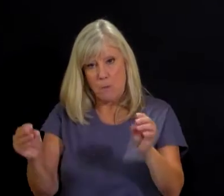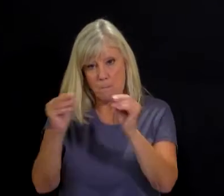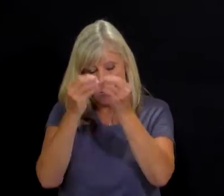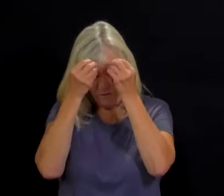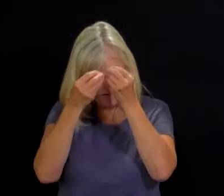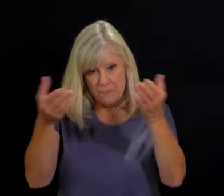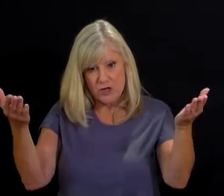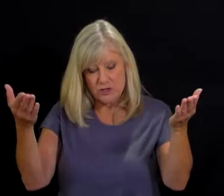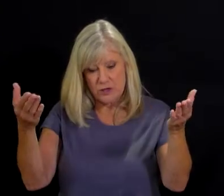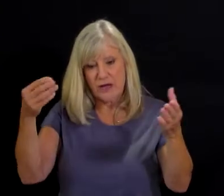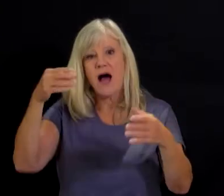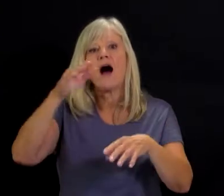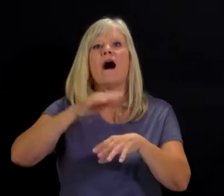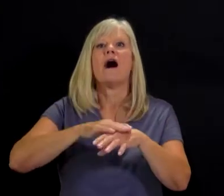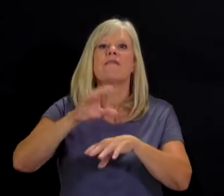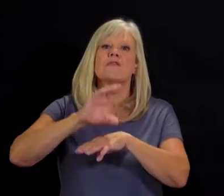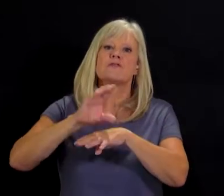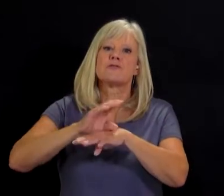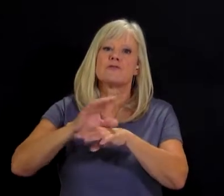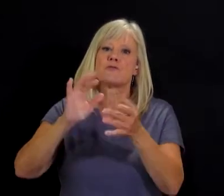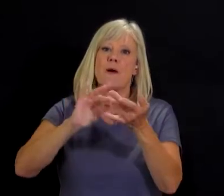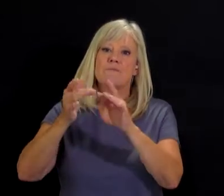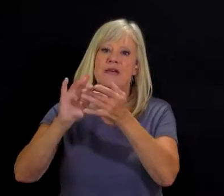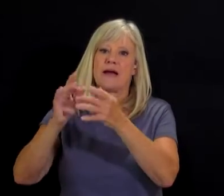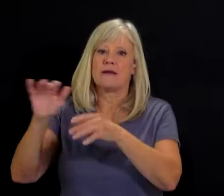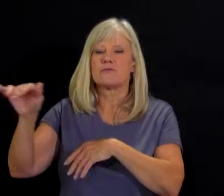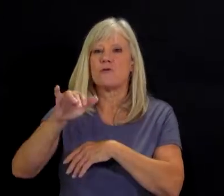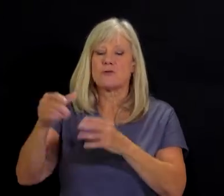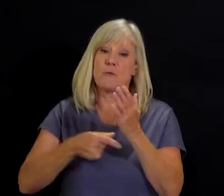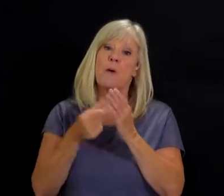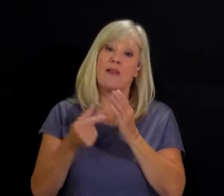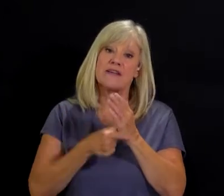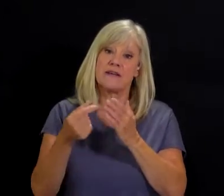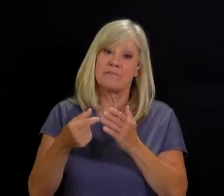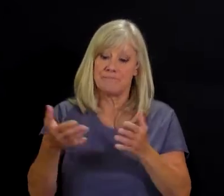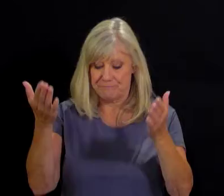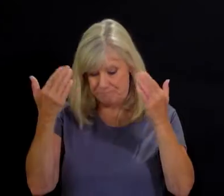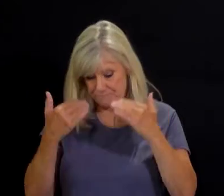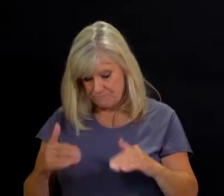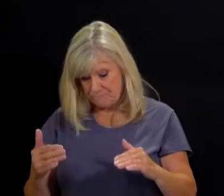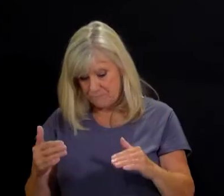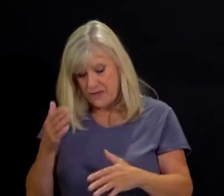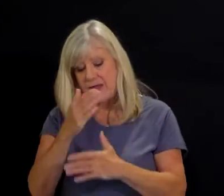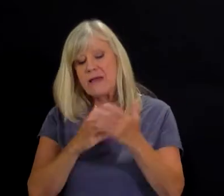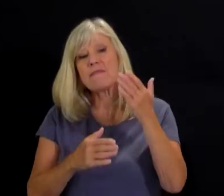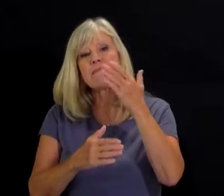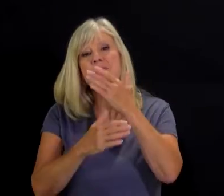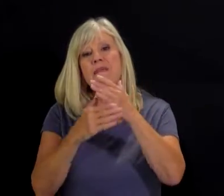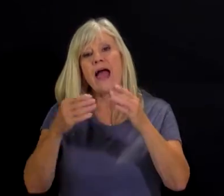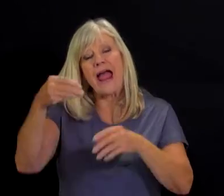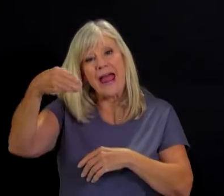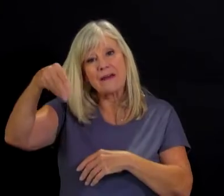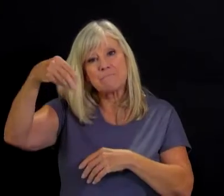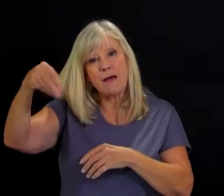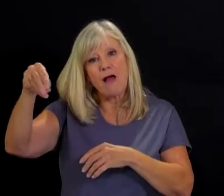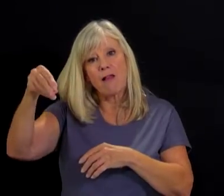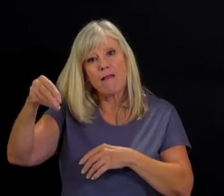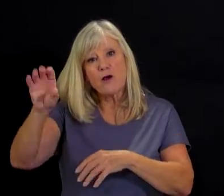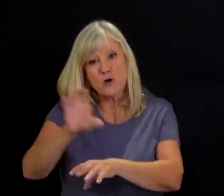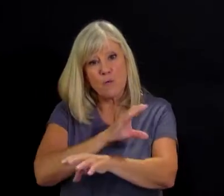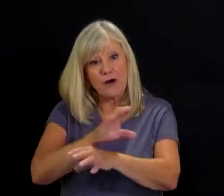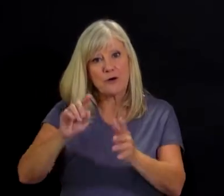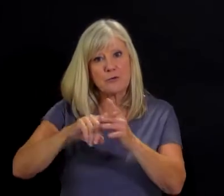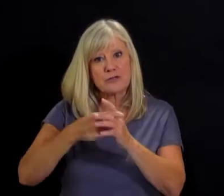information can be found on the church website as well as the church bulletin. The Handbell Choir will begin rehearsals in